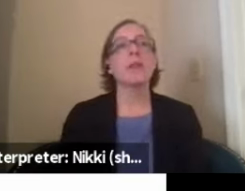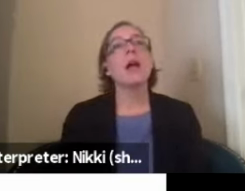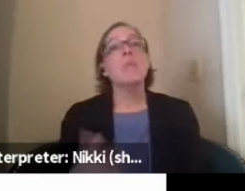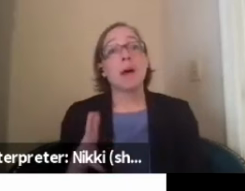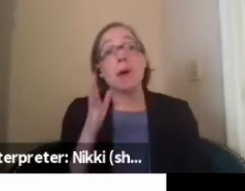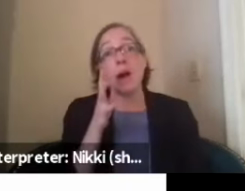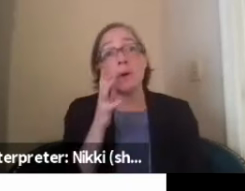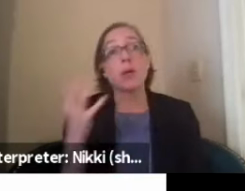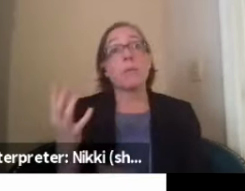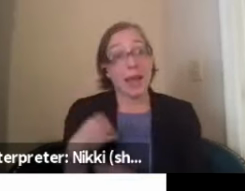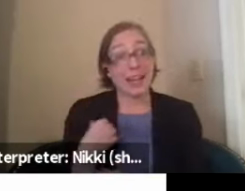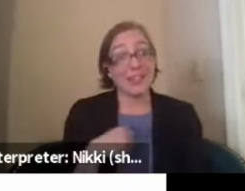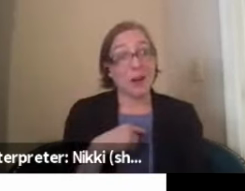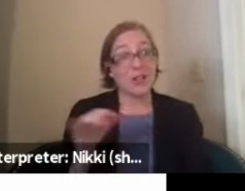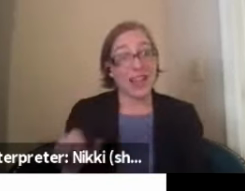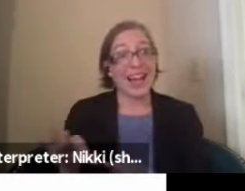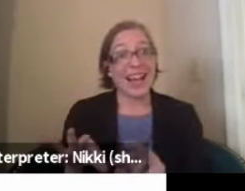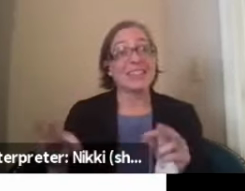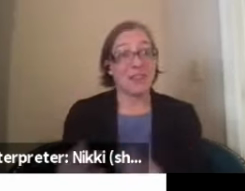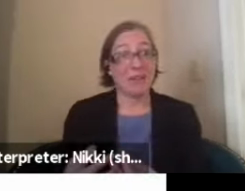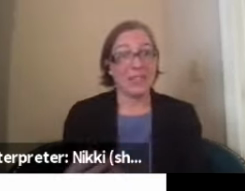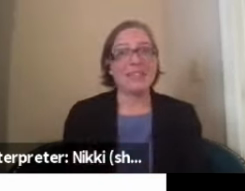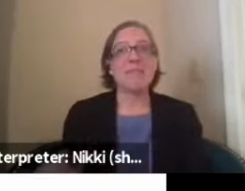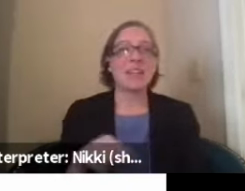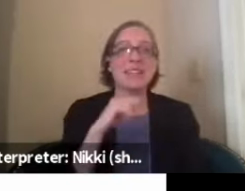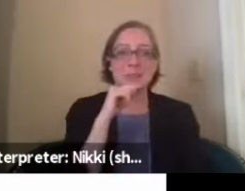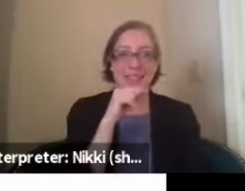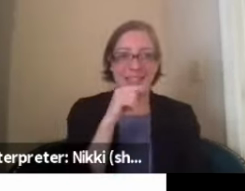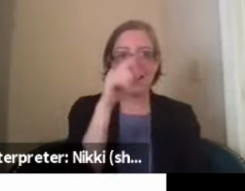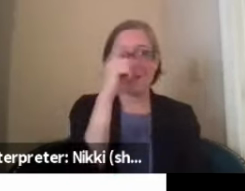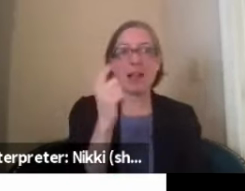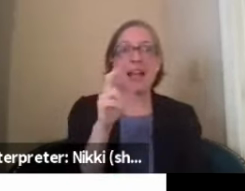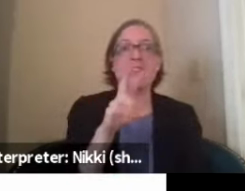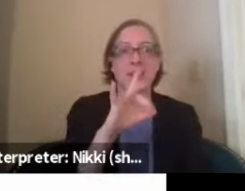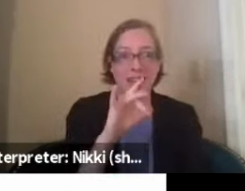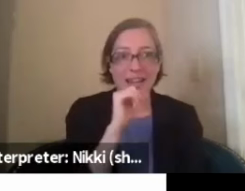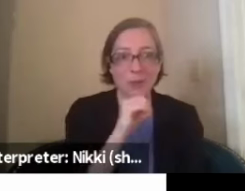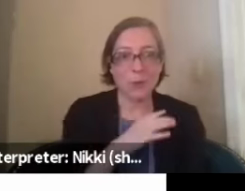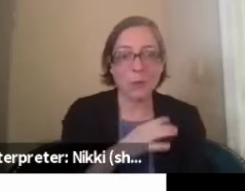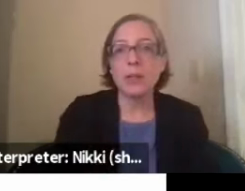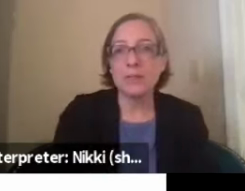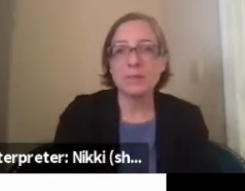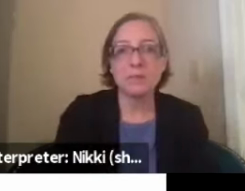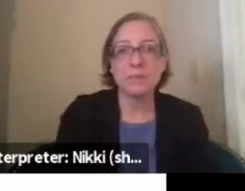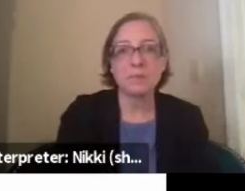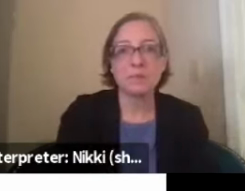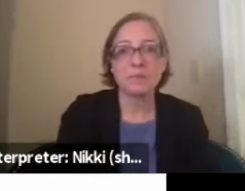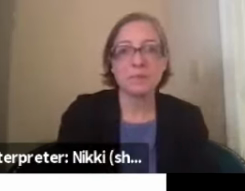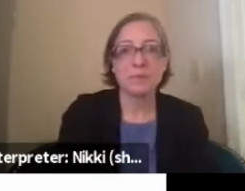it. My mom would make us watch that as a family. And this was a hearing Black 38-year-old woman.